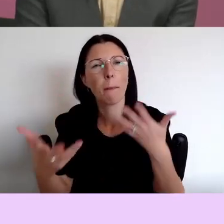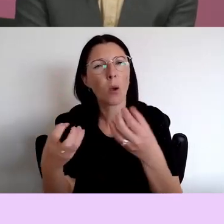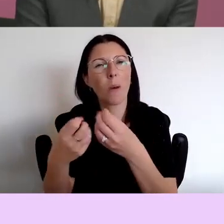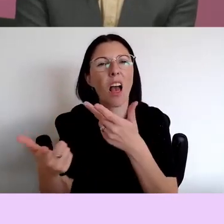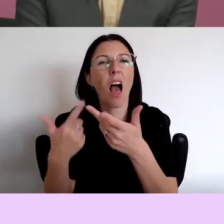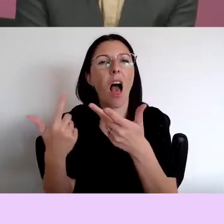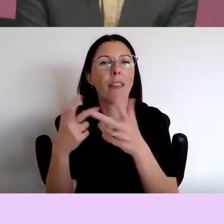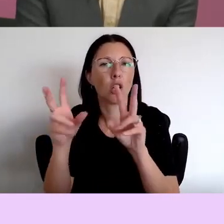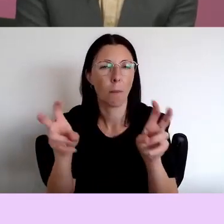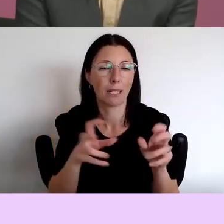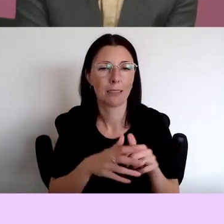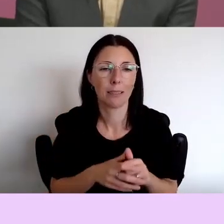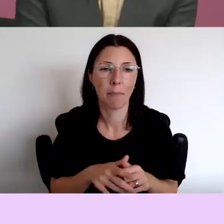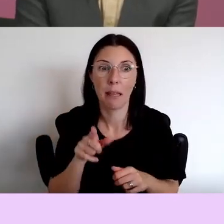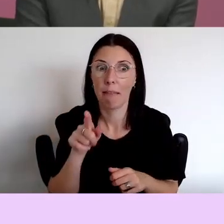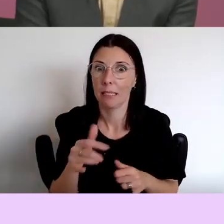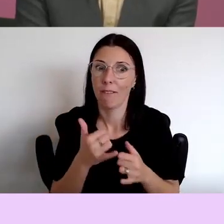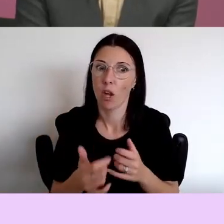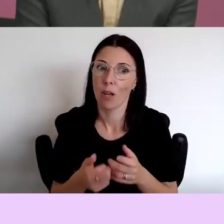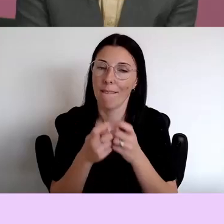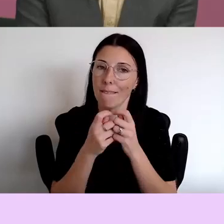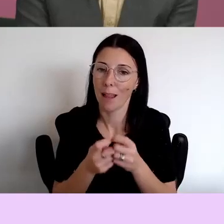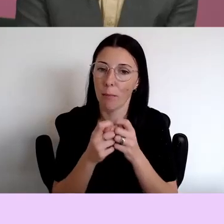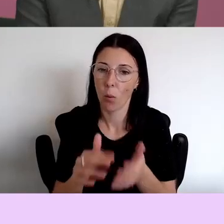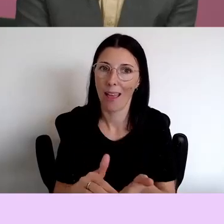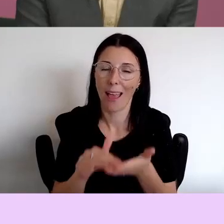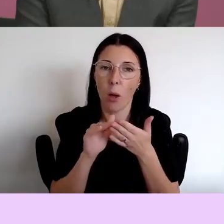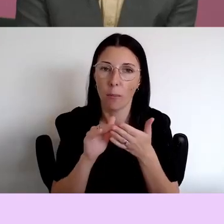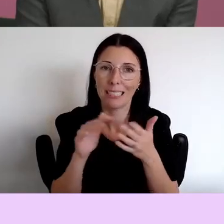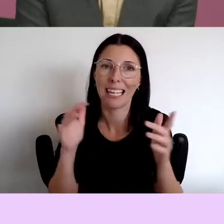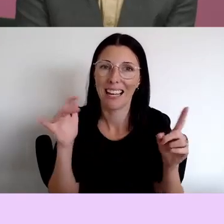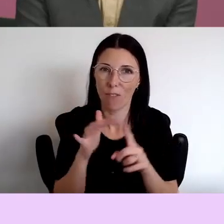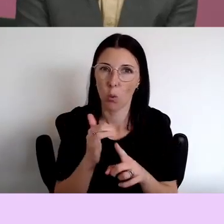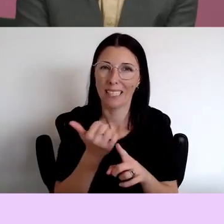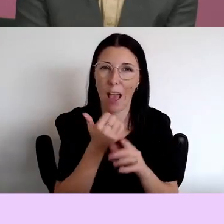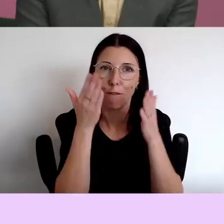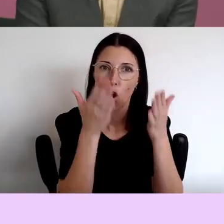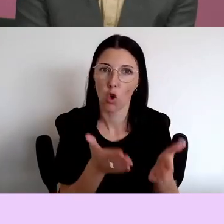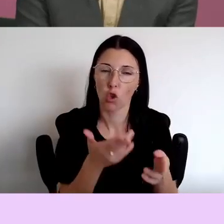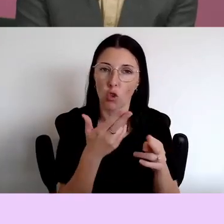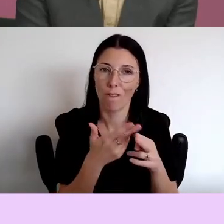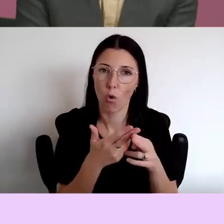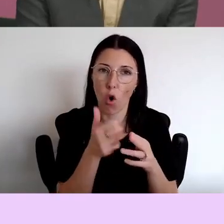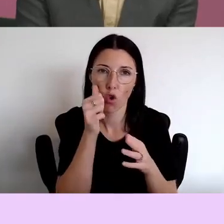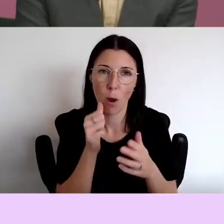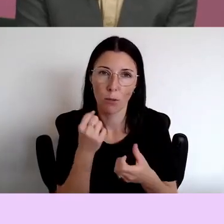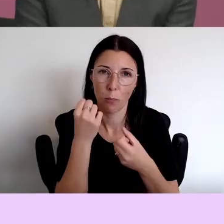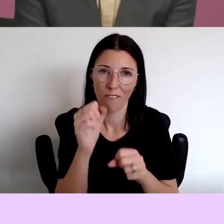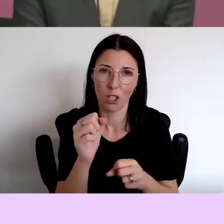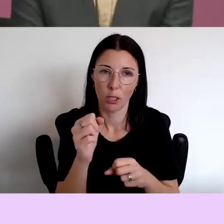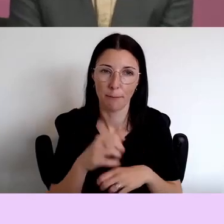data has been incredibly valuable, helping to shape the focus of our corruption prevention initiatives, including the one I'm about to